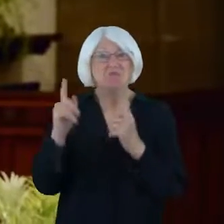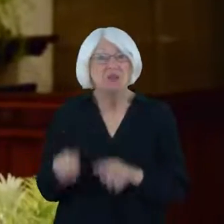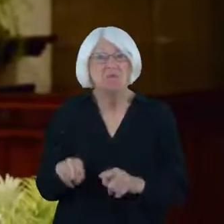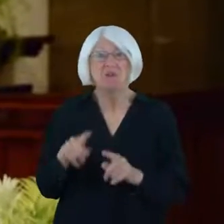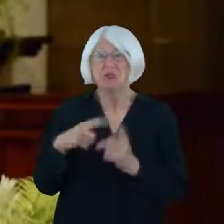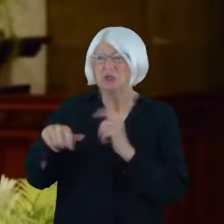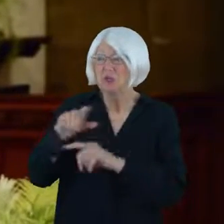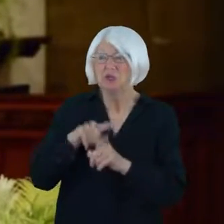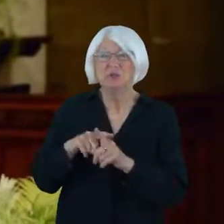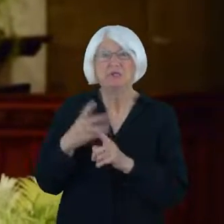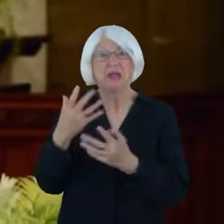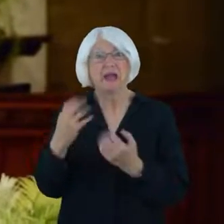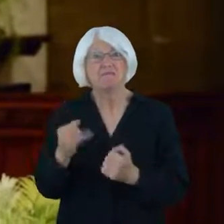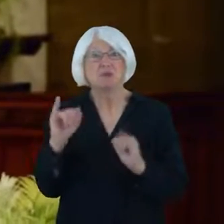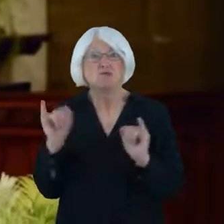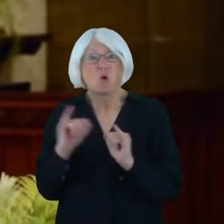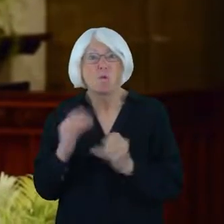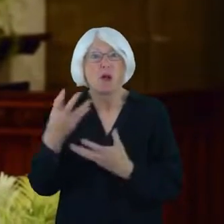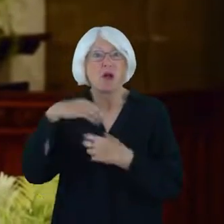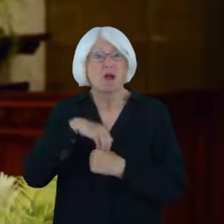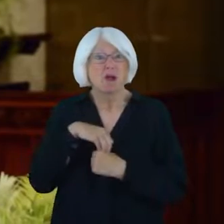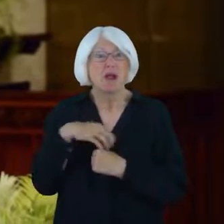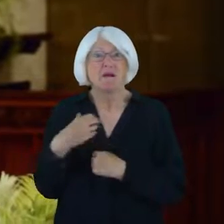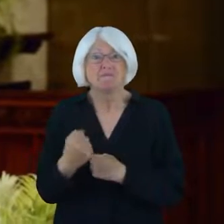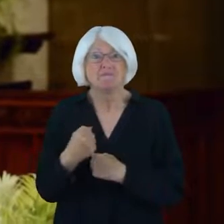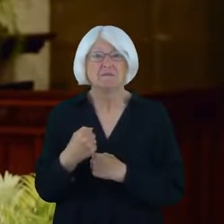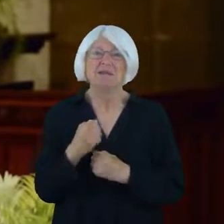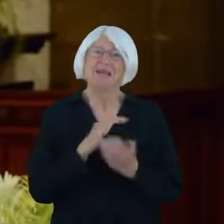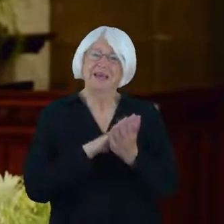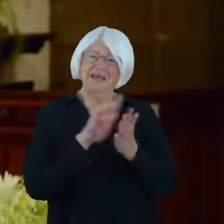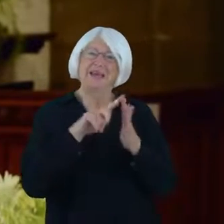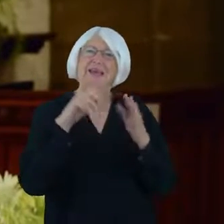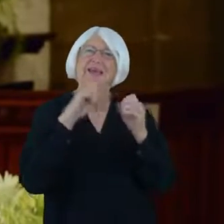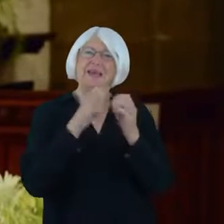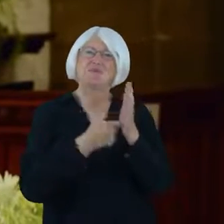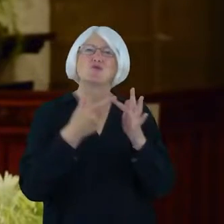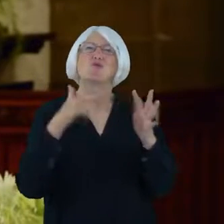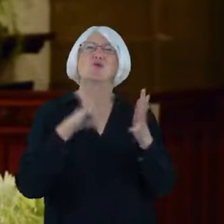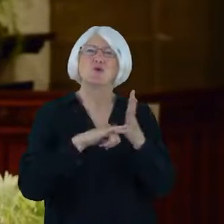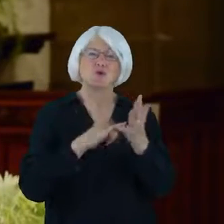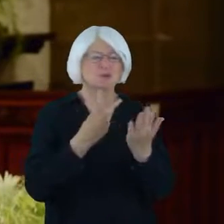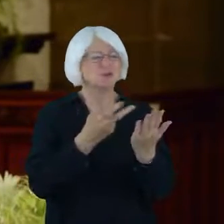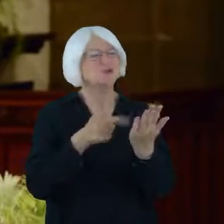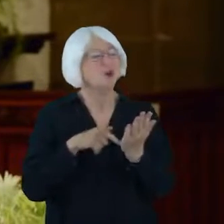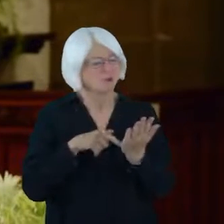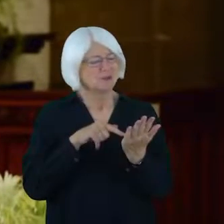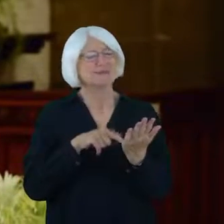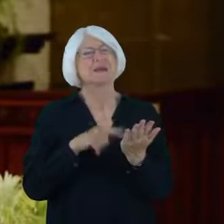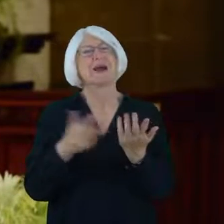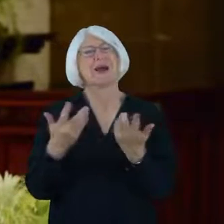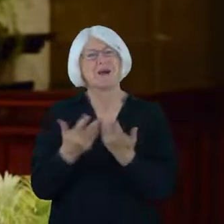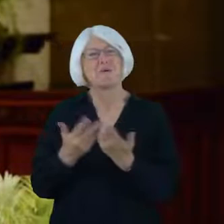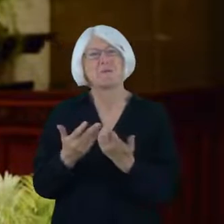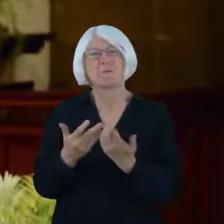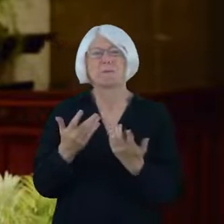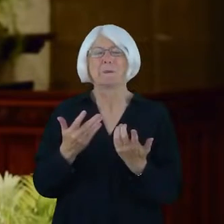trauma, Hebrews shows us a way. Recovery is a wandering from pain